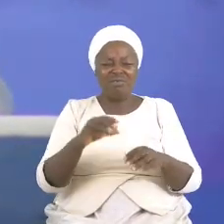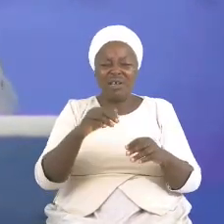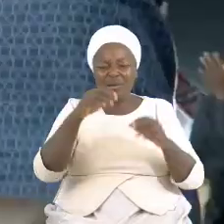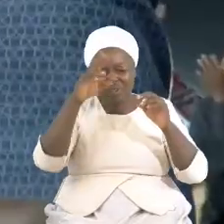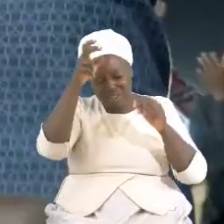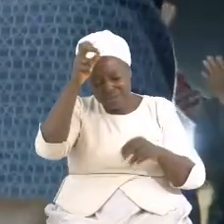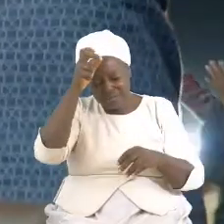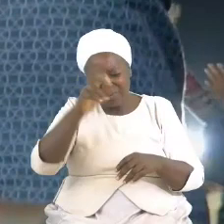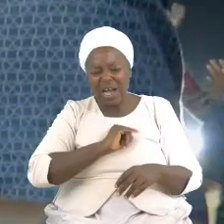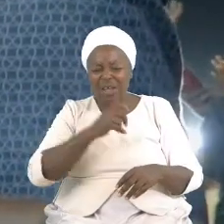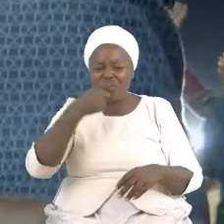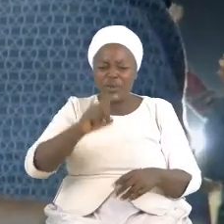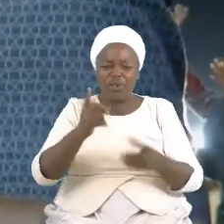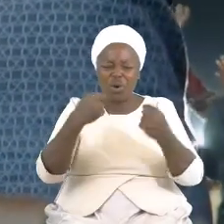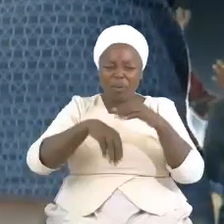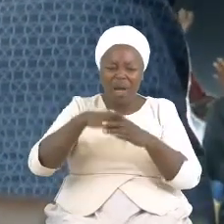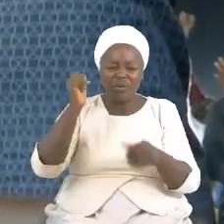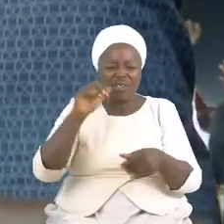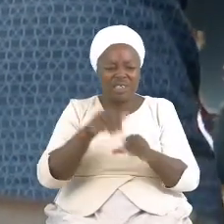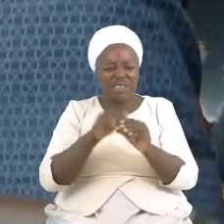in Jesus' name.